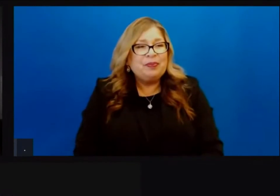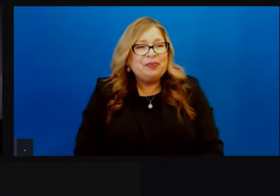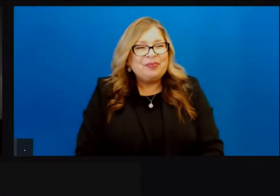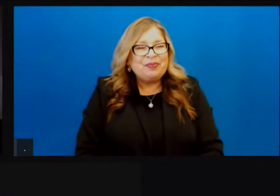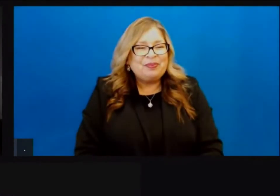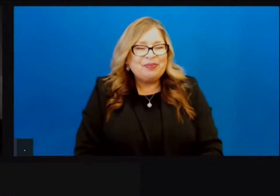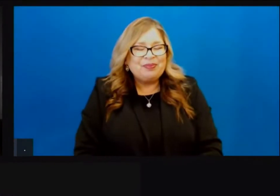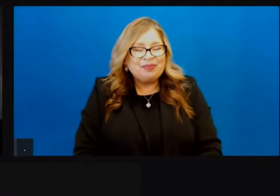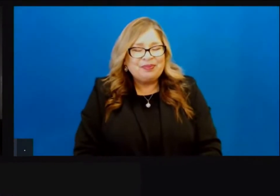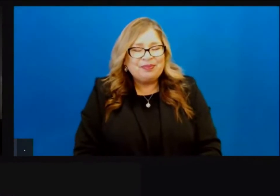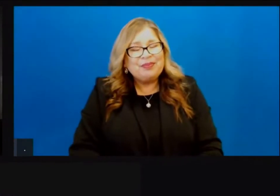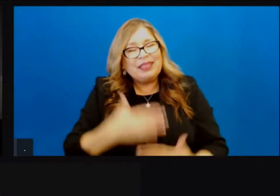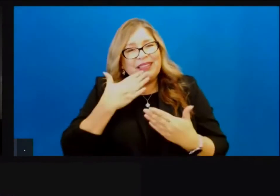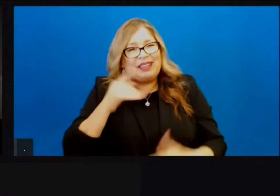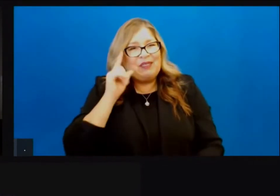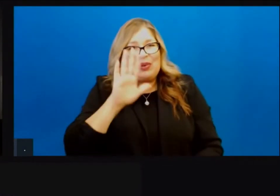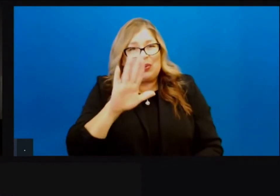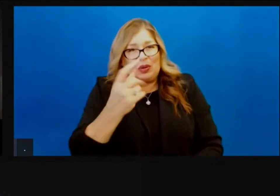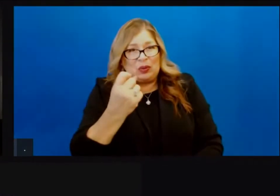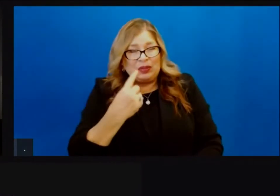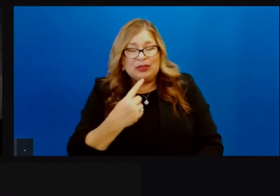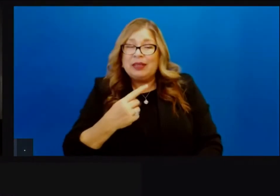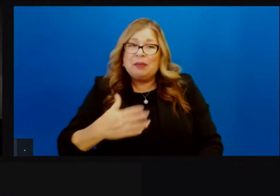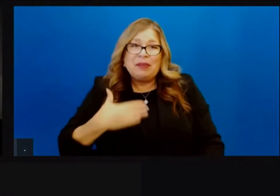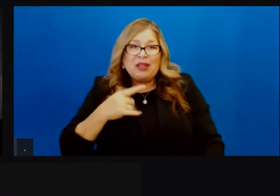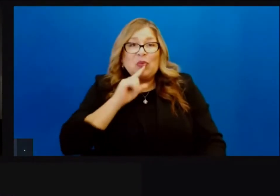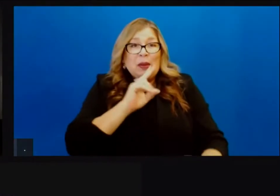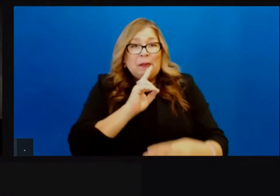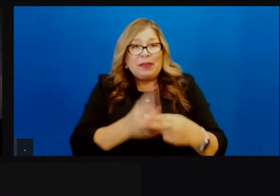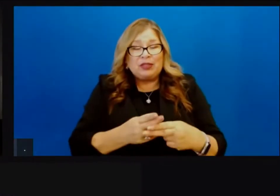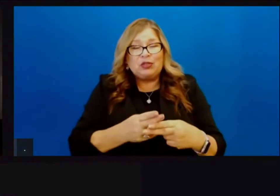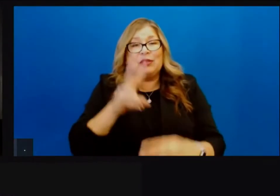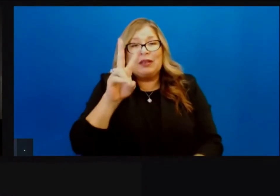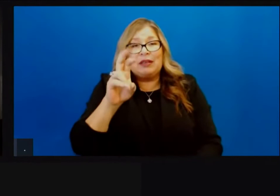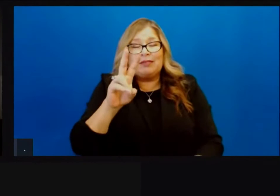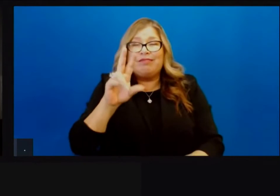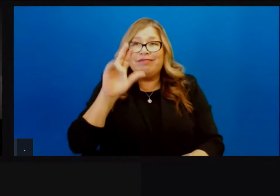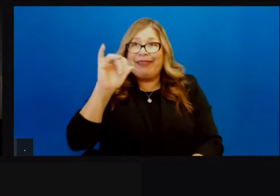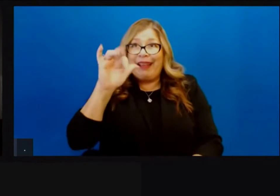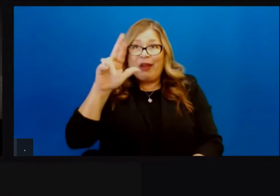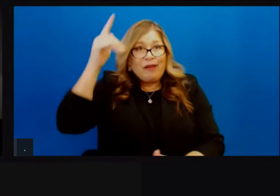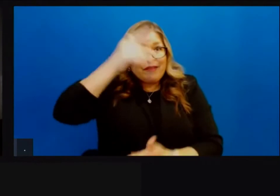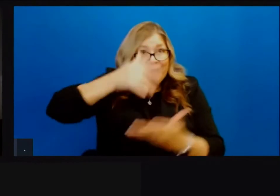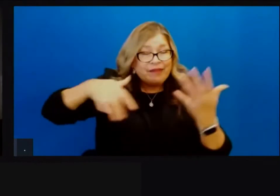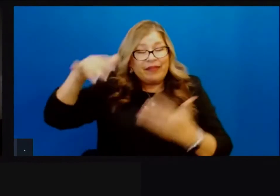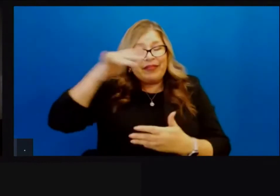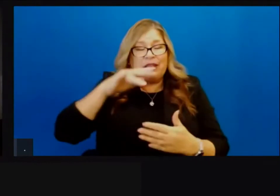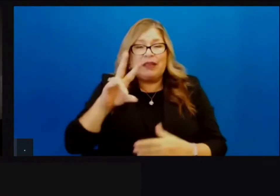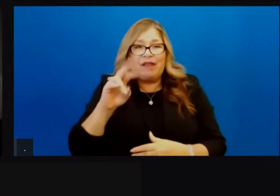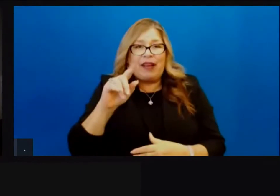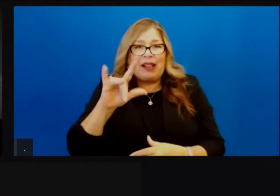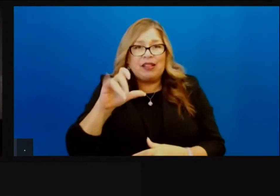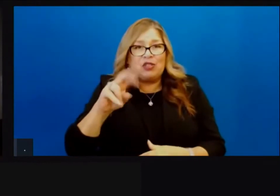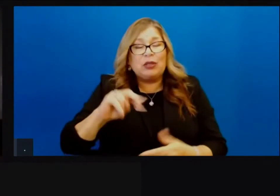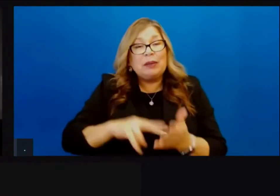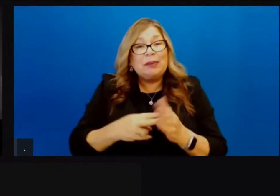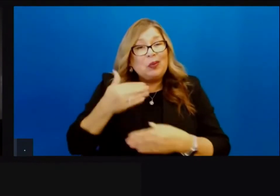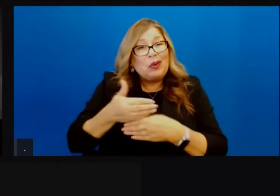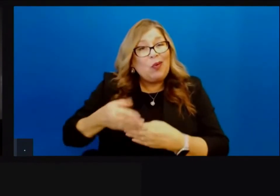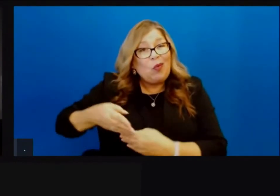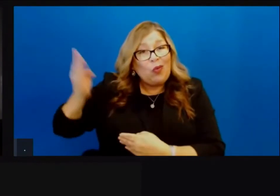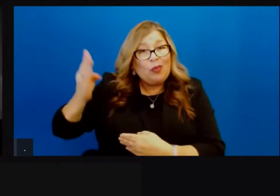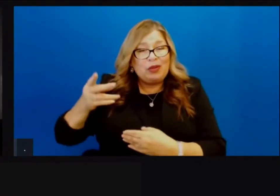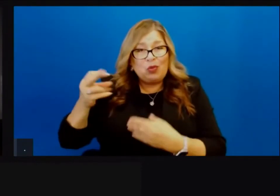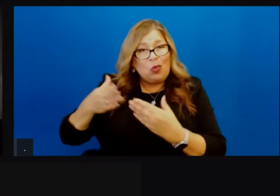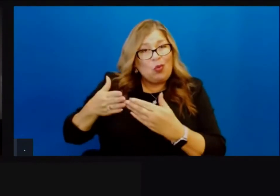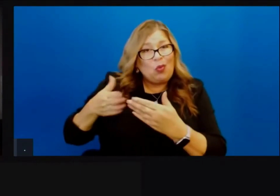and grateful you raised ventilation and air circulation. We talked about it. Keep a window open, keep a door open, keep things